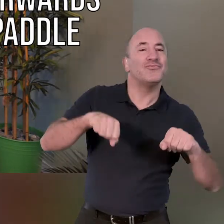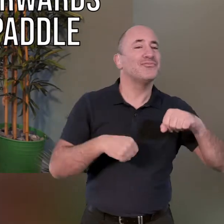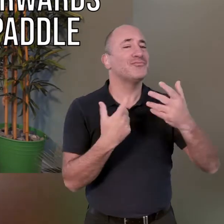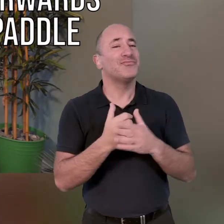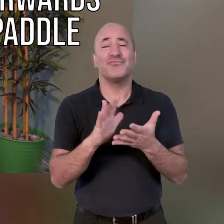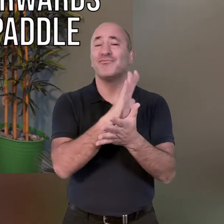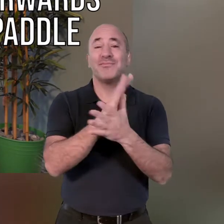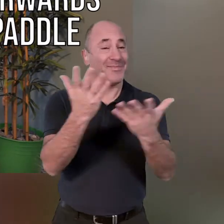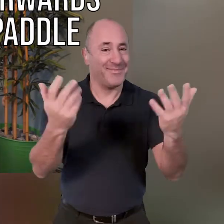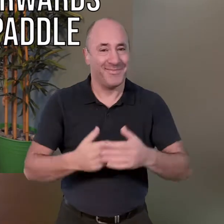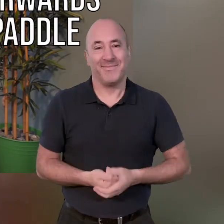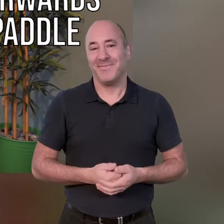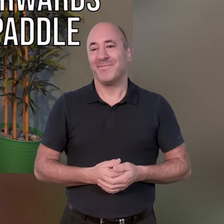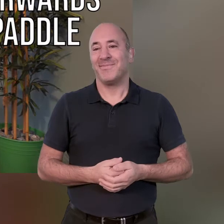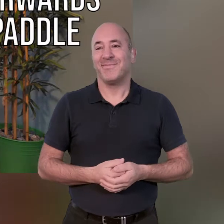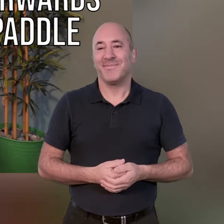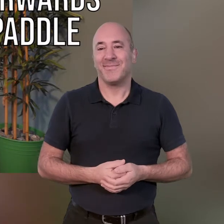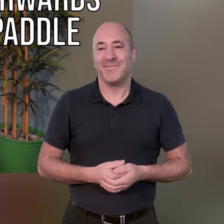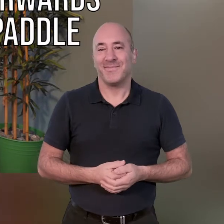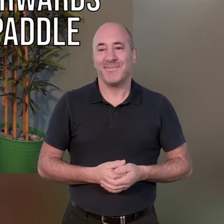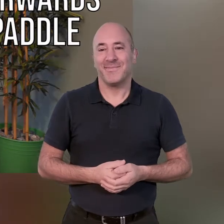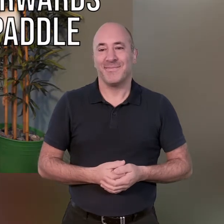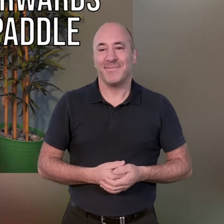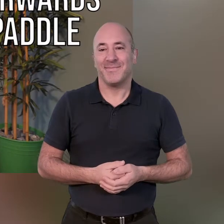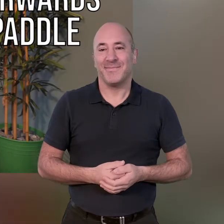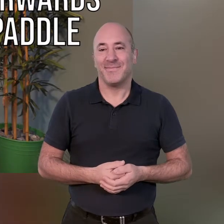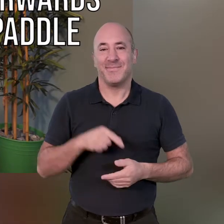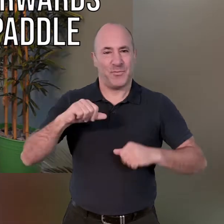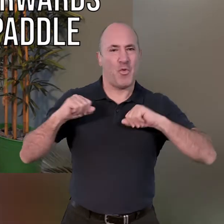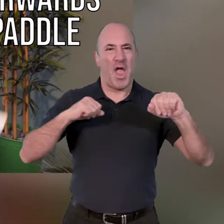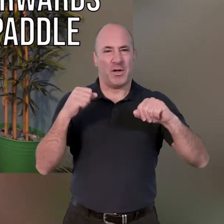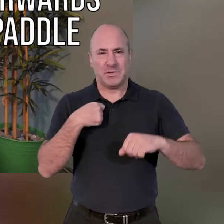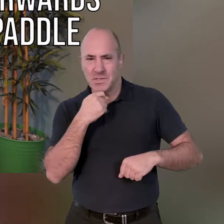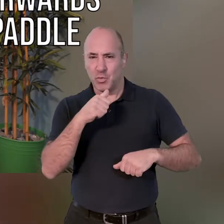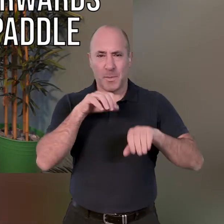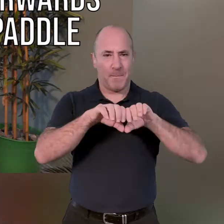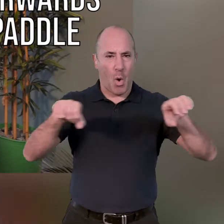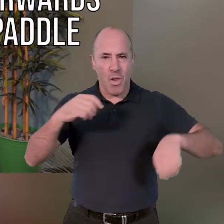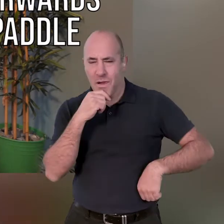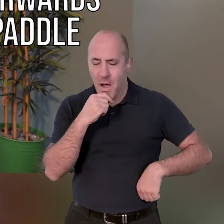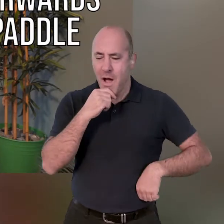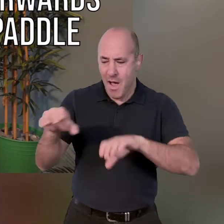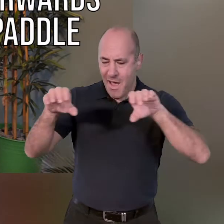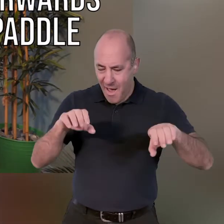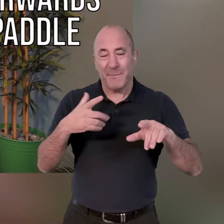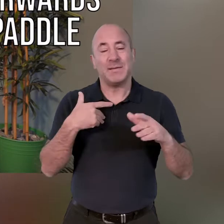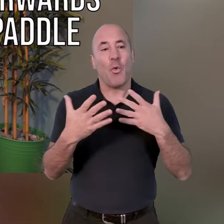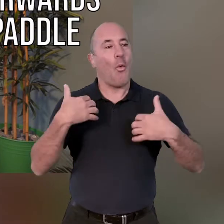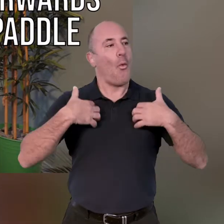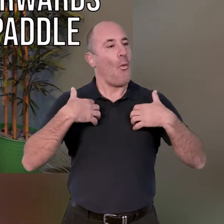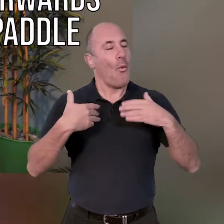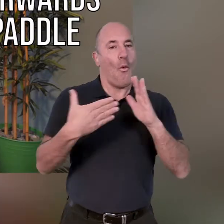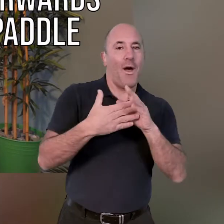us and enjoying this. So I came up with these workouts with the pole to add a little bit